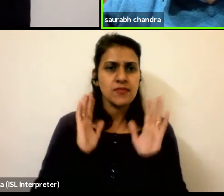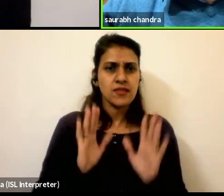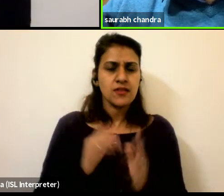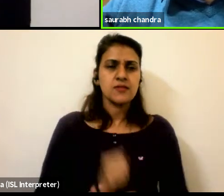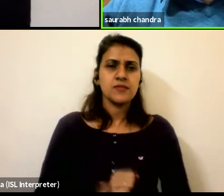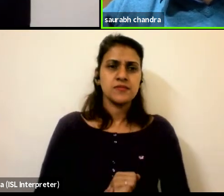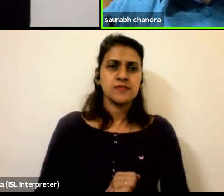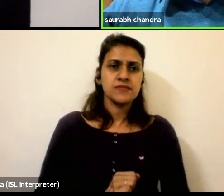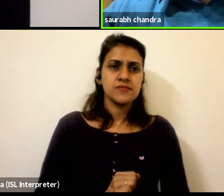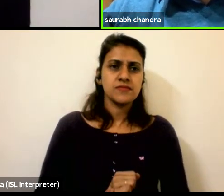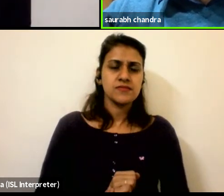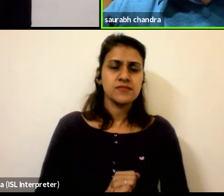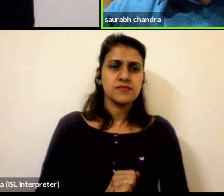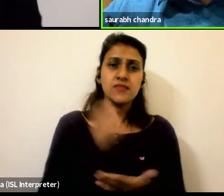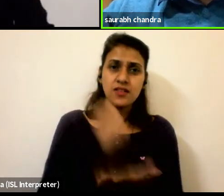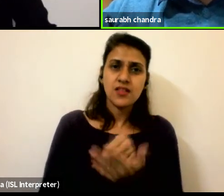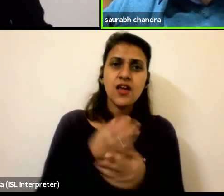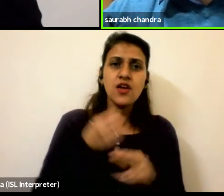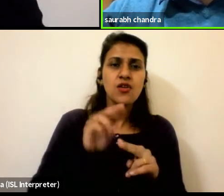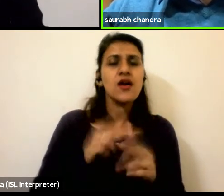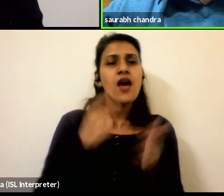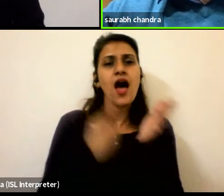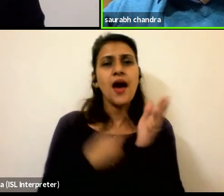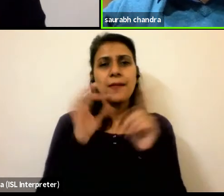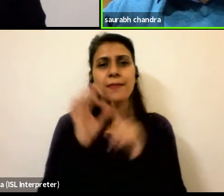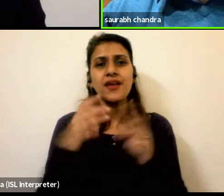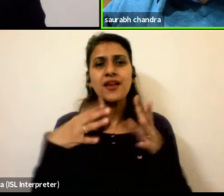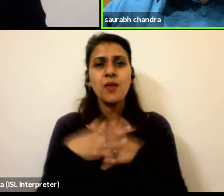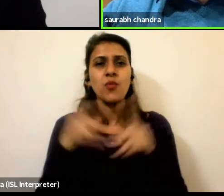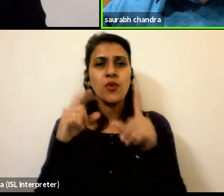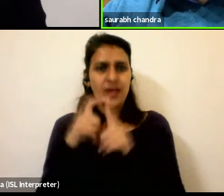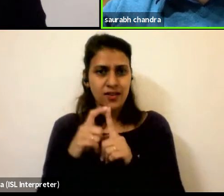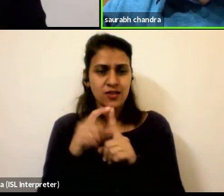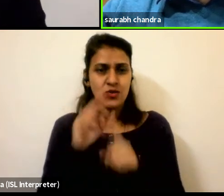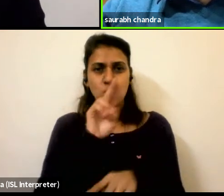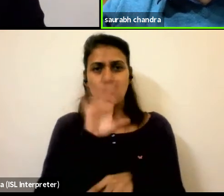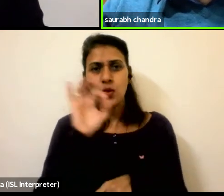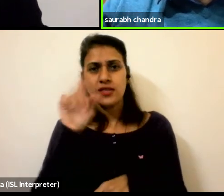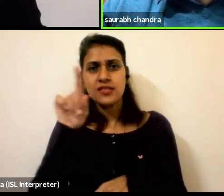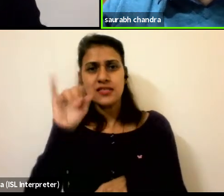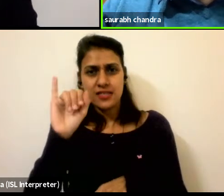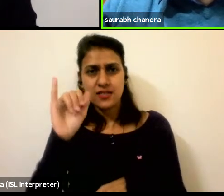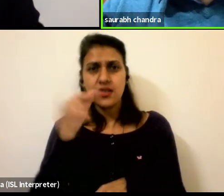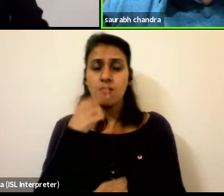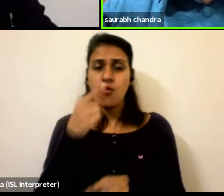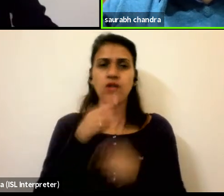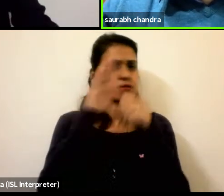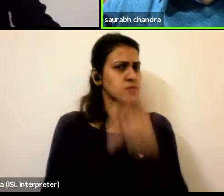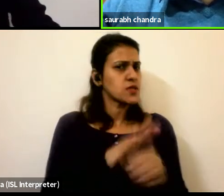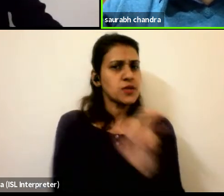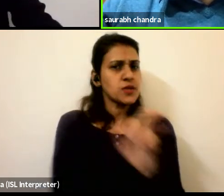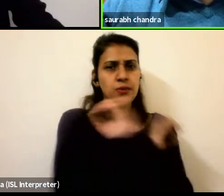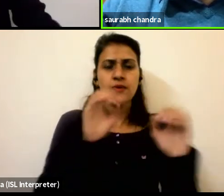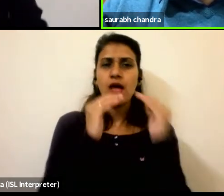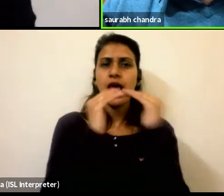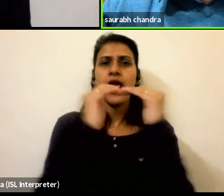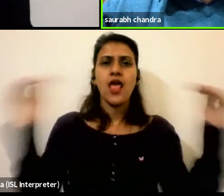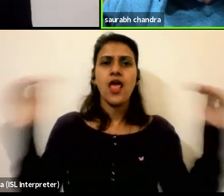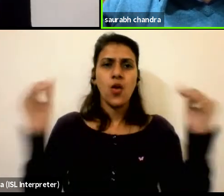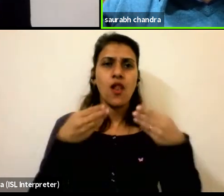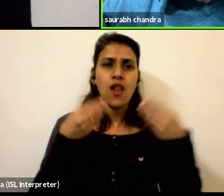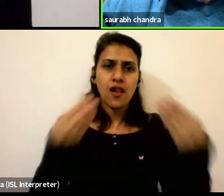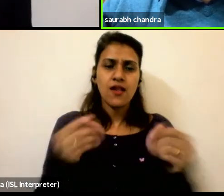of Persons with Disabilities Act 2016, with its assurance of non-discrimination,